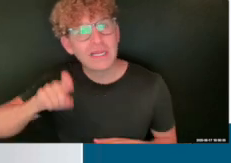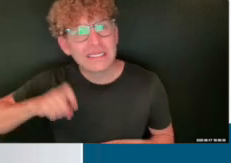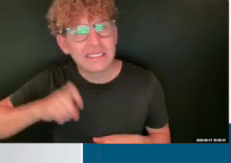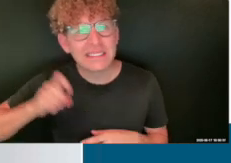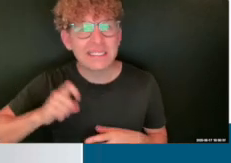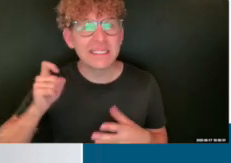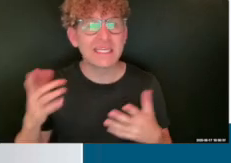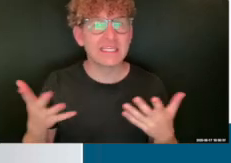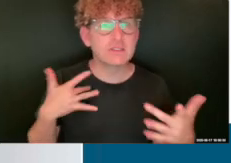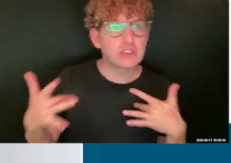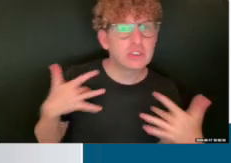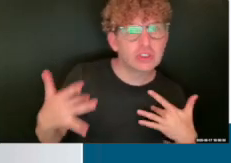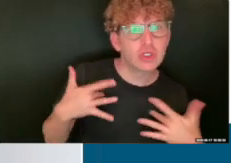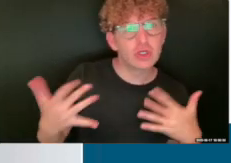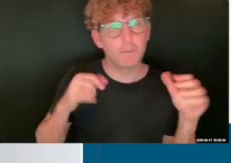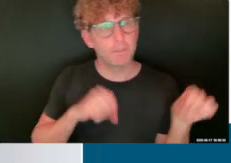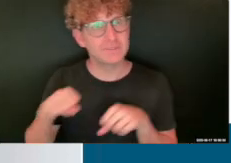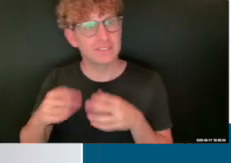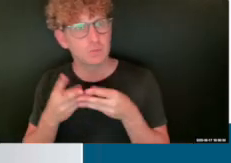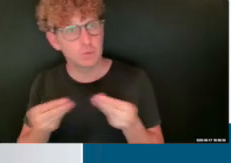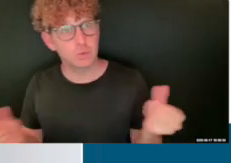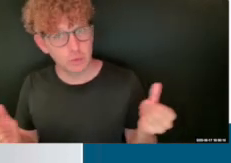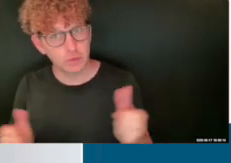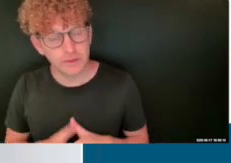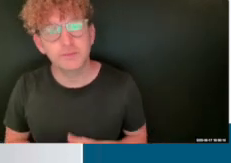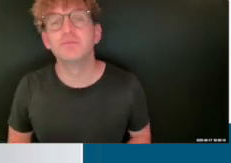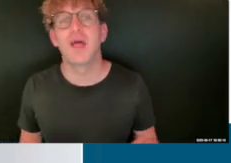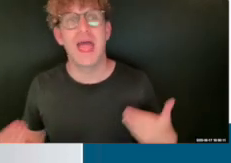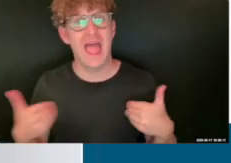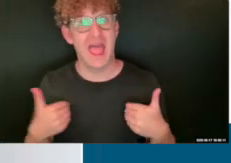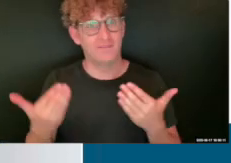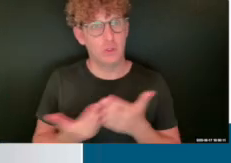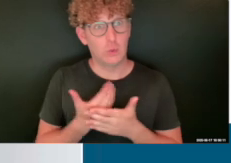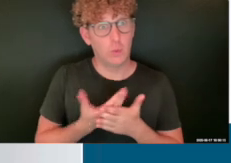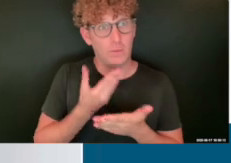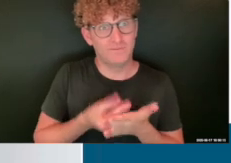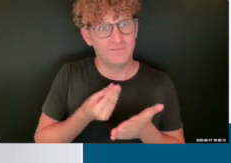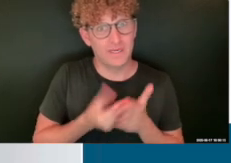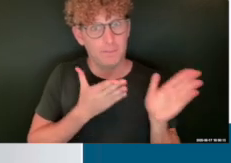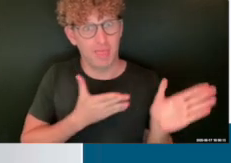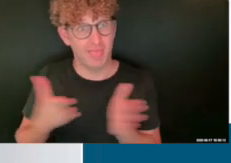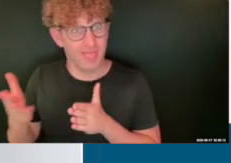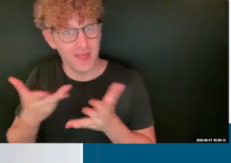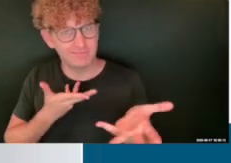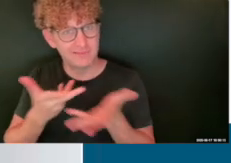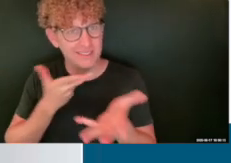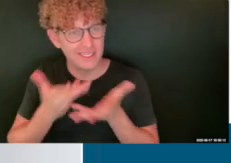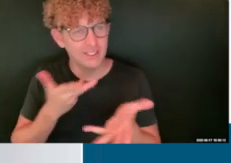updates, and our calendar of meetings. And staff will share the link for that in the chat.